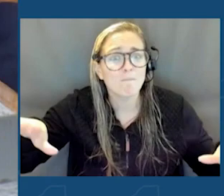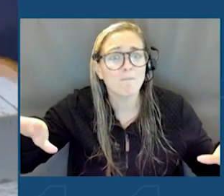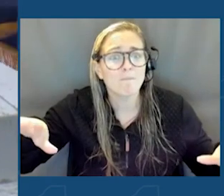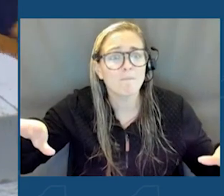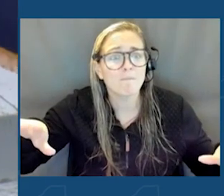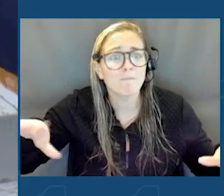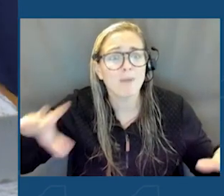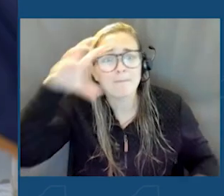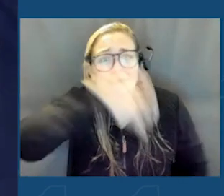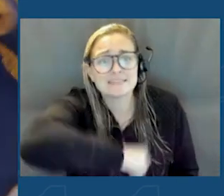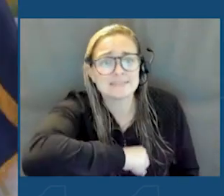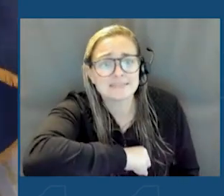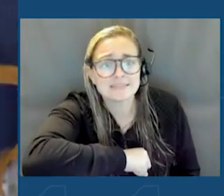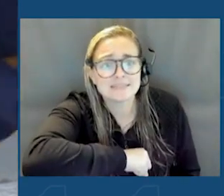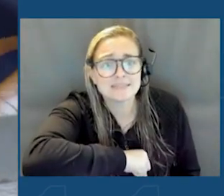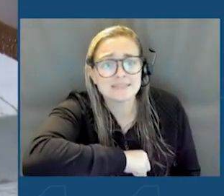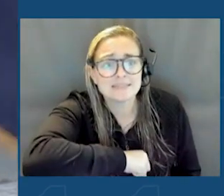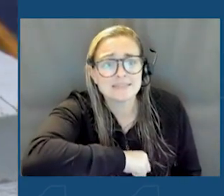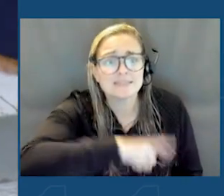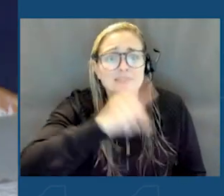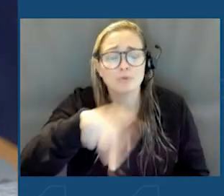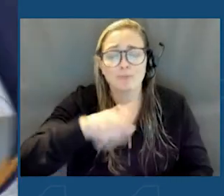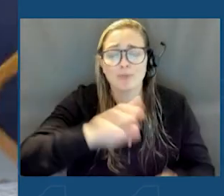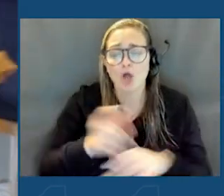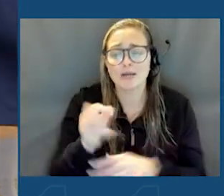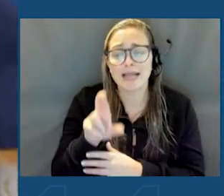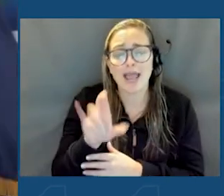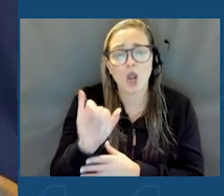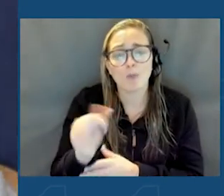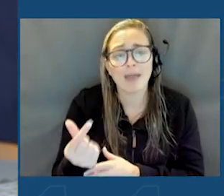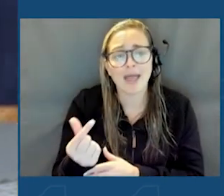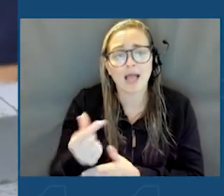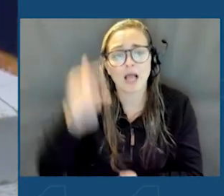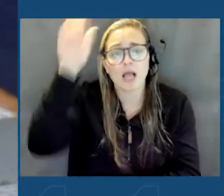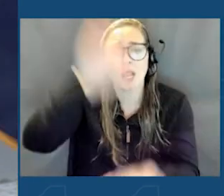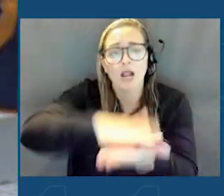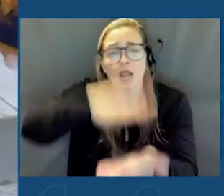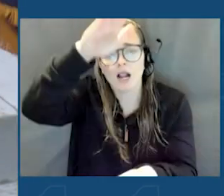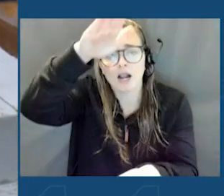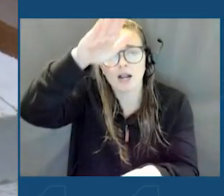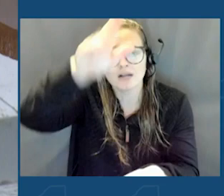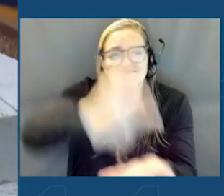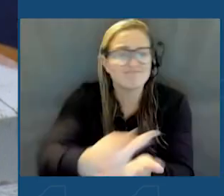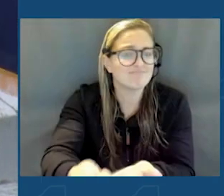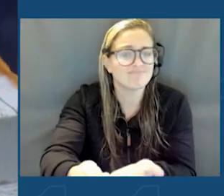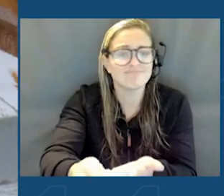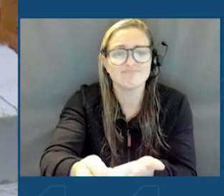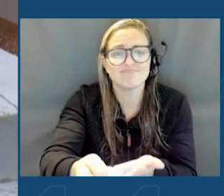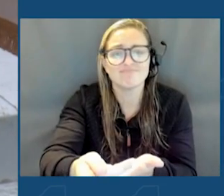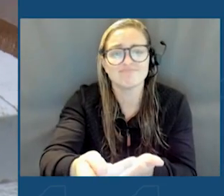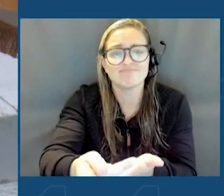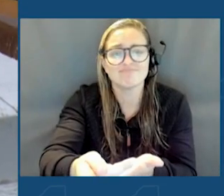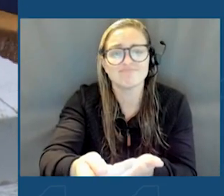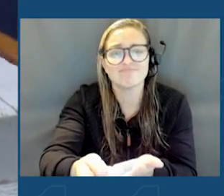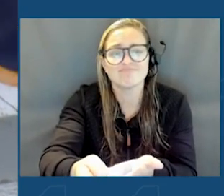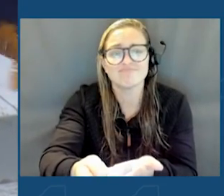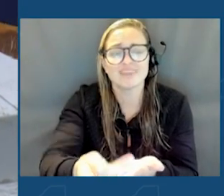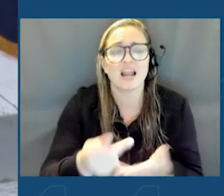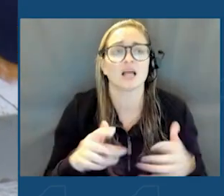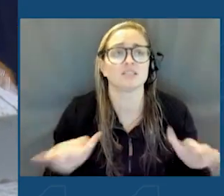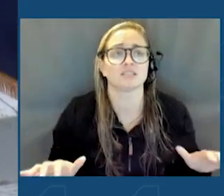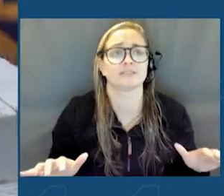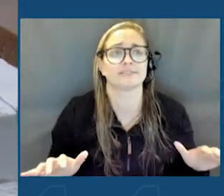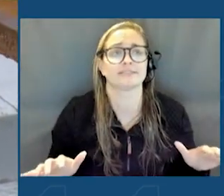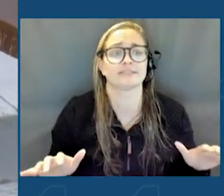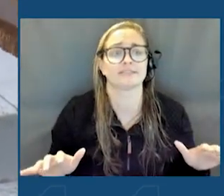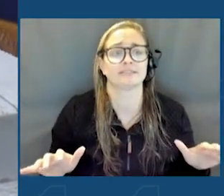missed the bag. You're supposed to land on an airbag, splat over on the side of the airbag, and I just laid there sticking my wrist